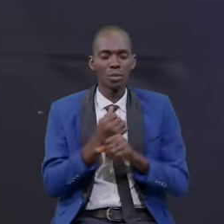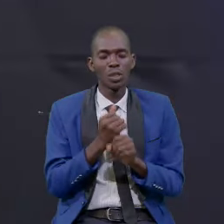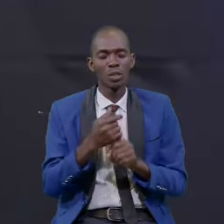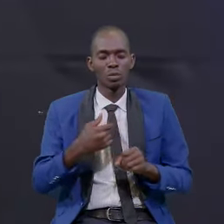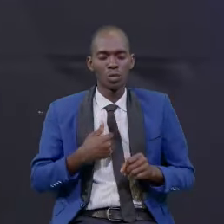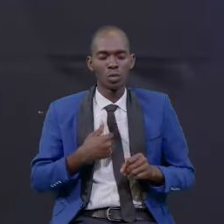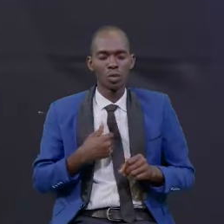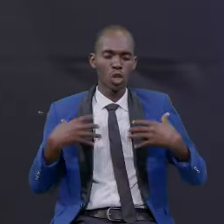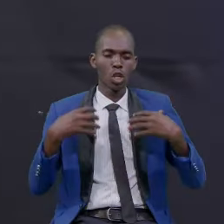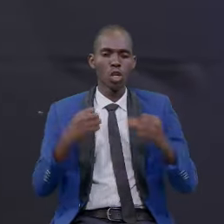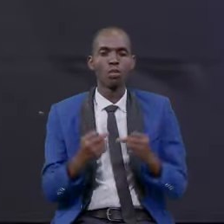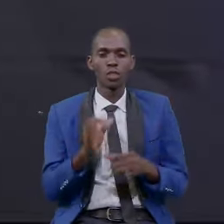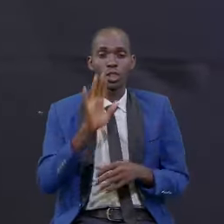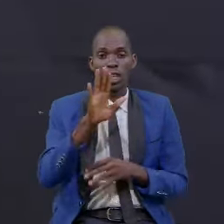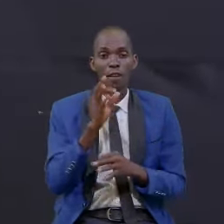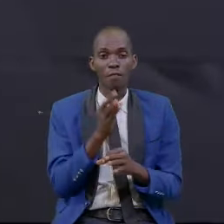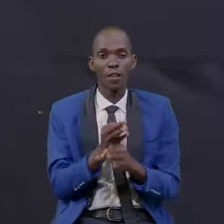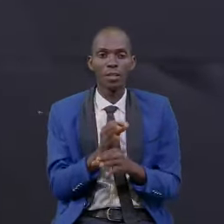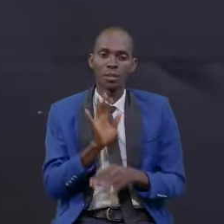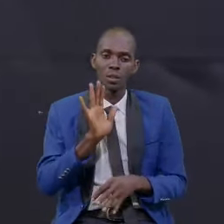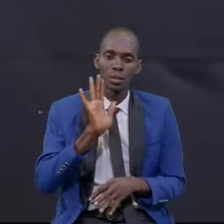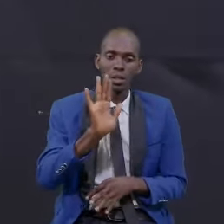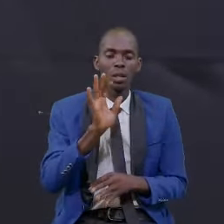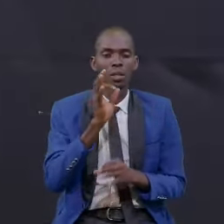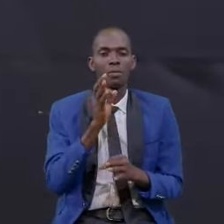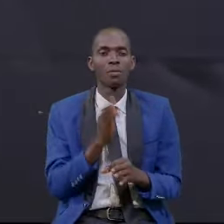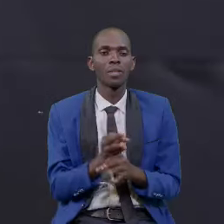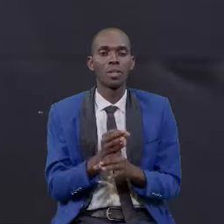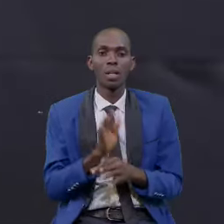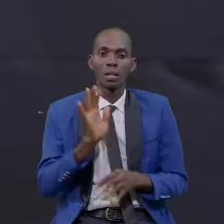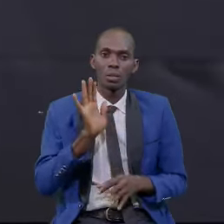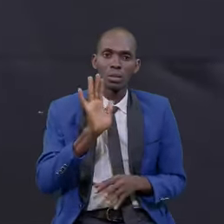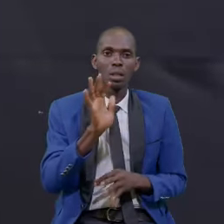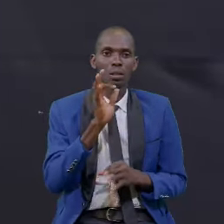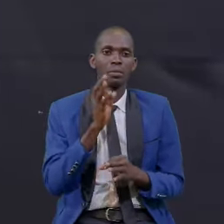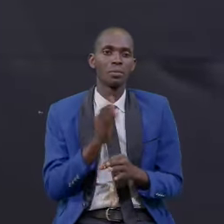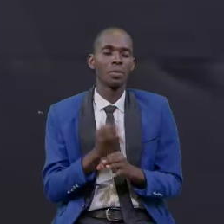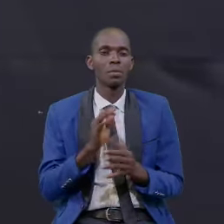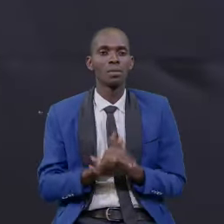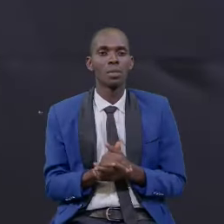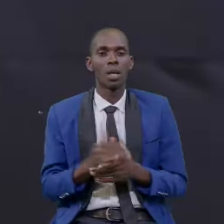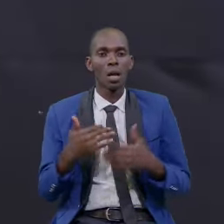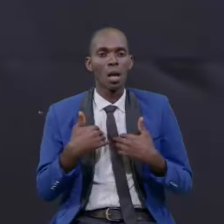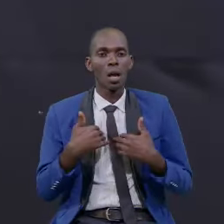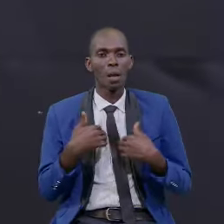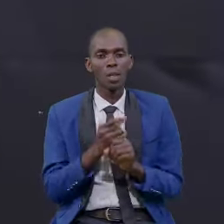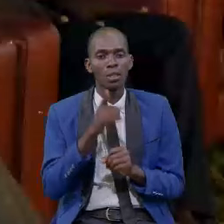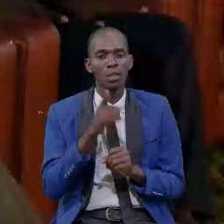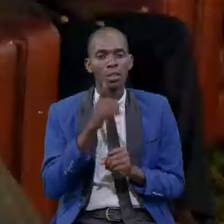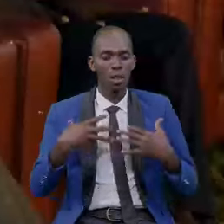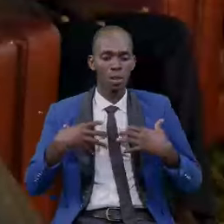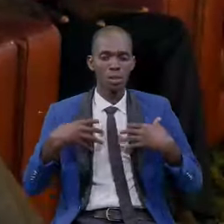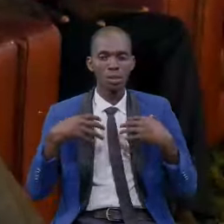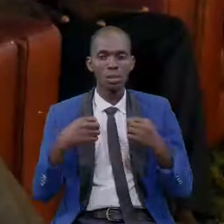Thy faith. Thy faith, thy faith has made thee whole. Then